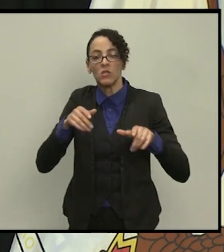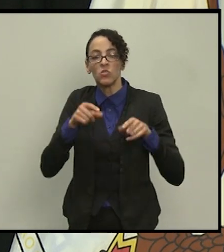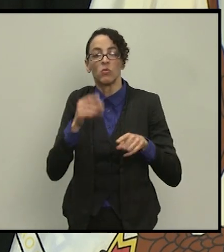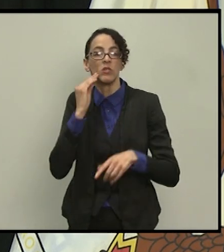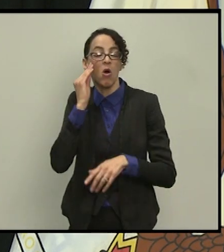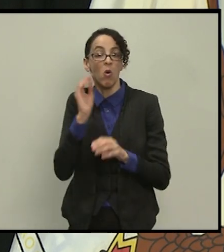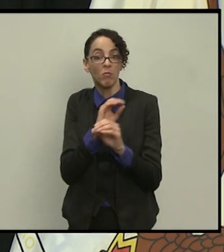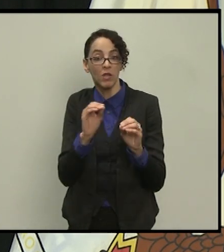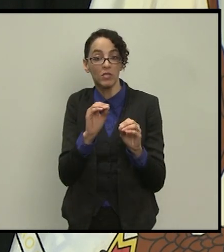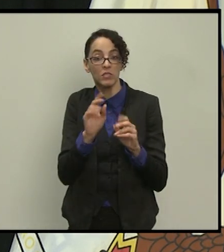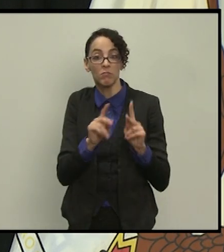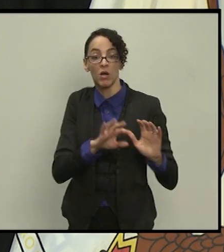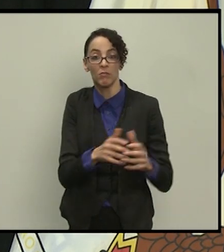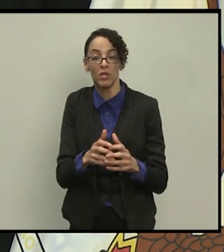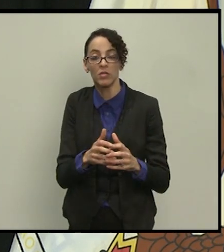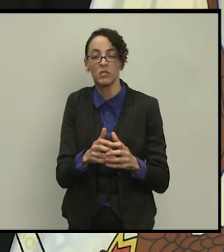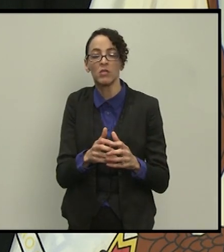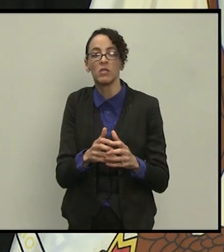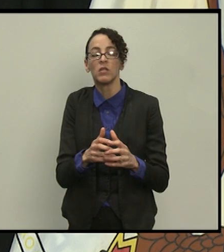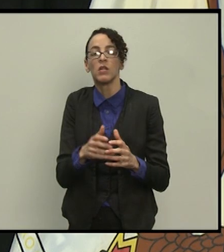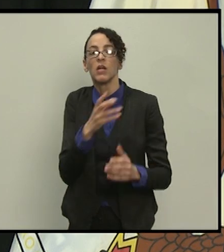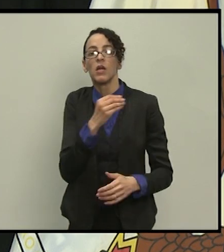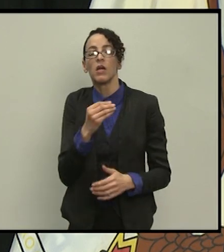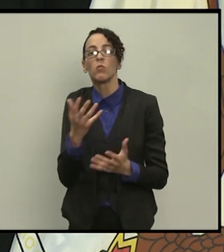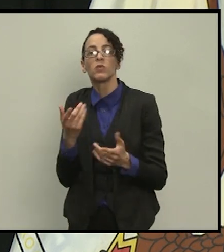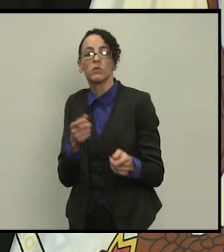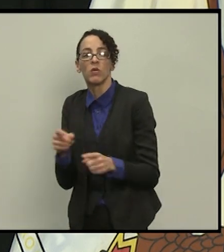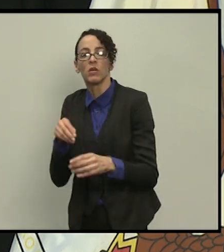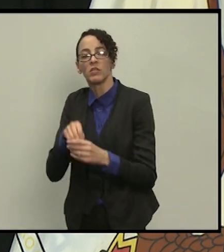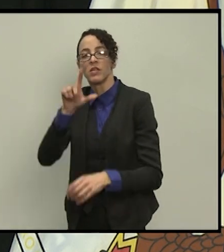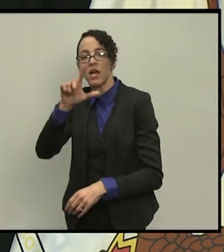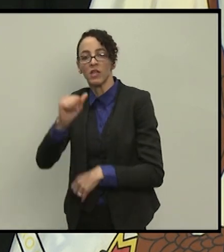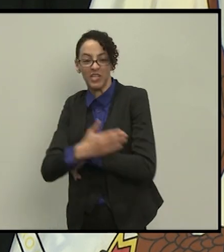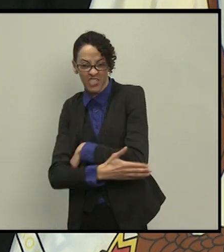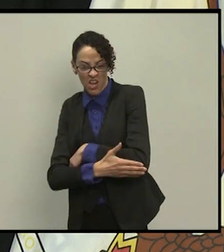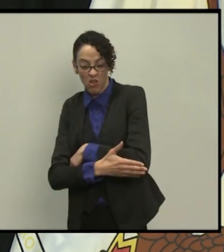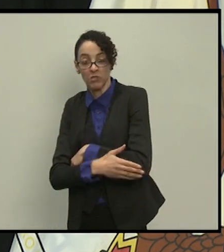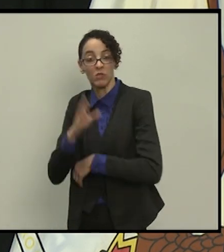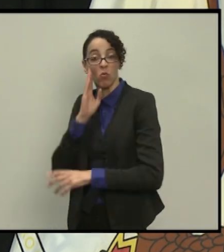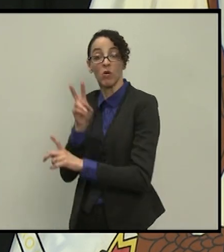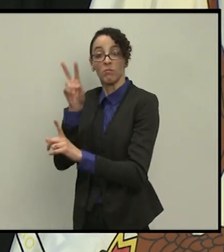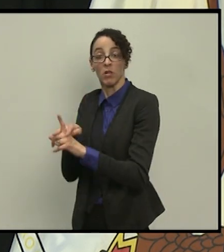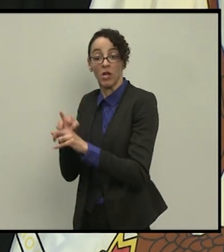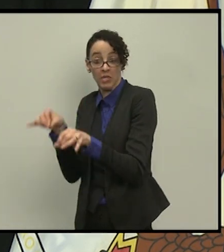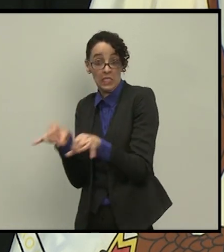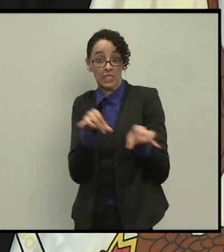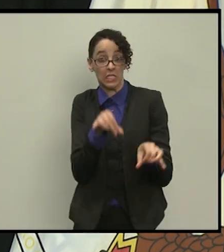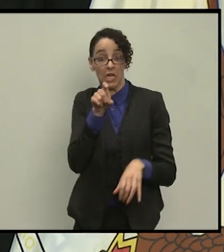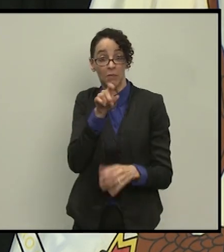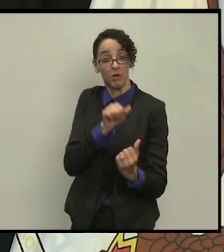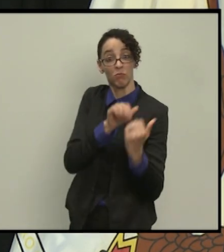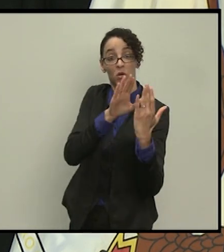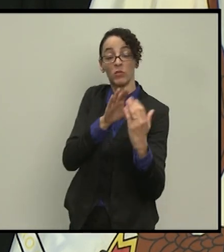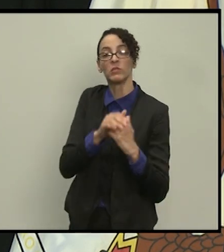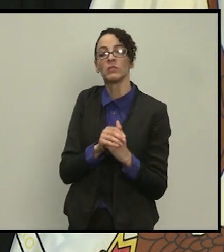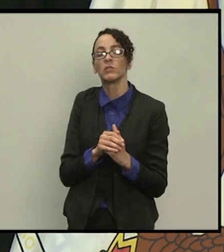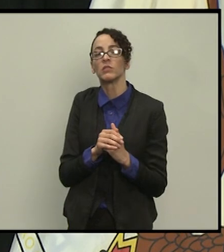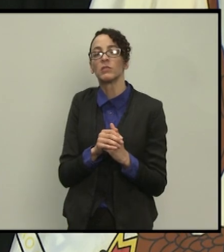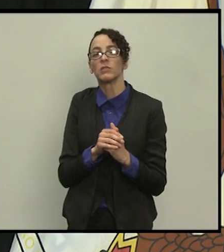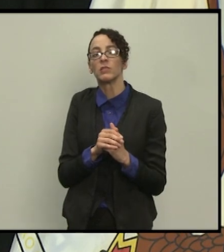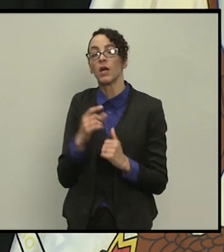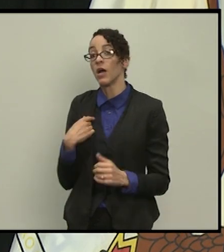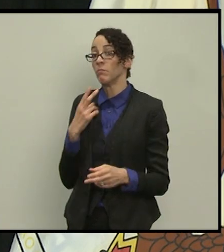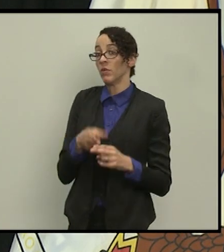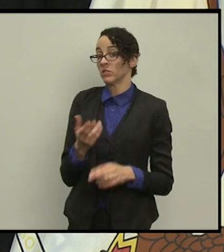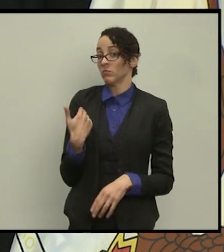is being done in LA County? So I think one of the, as I mentioned in the, with regard to the data tracker